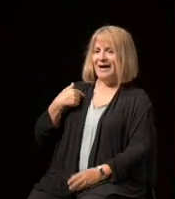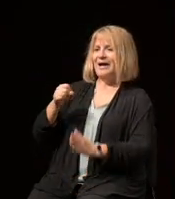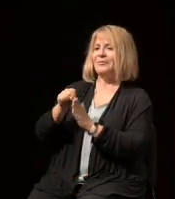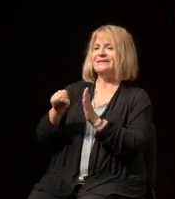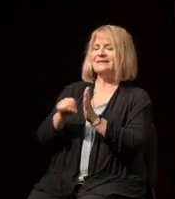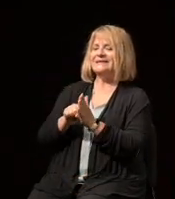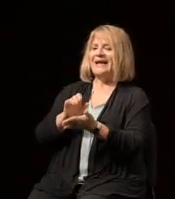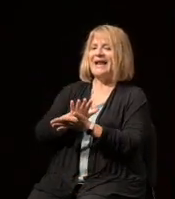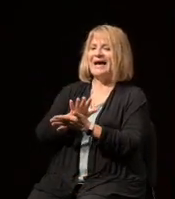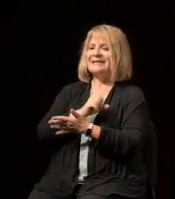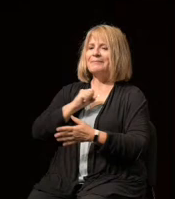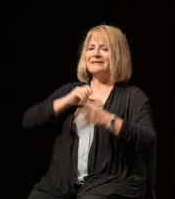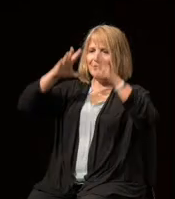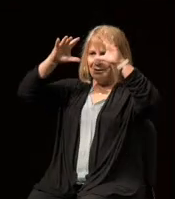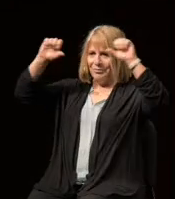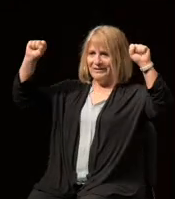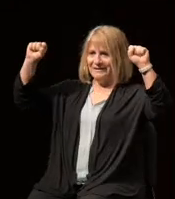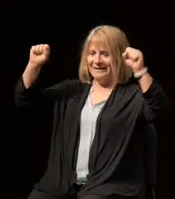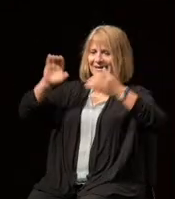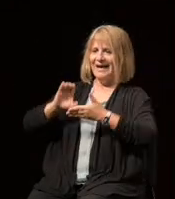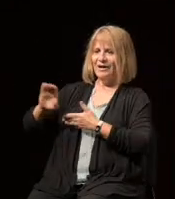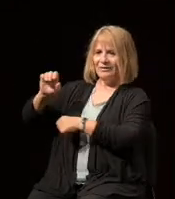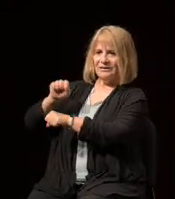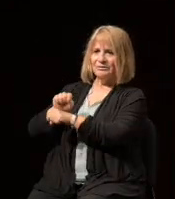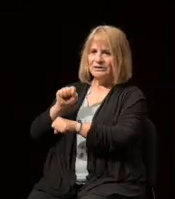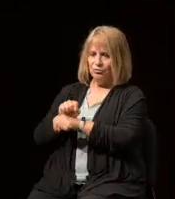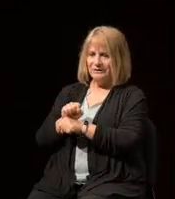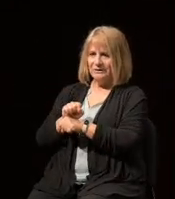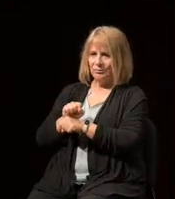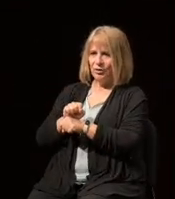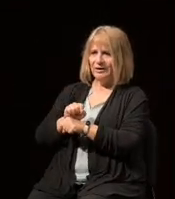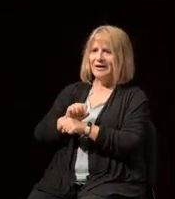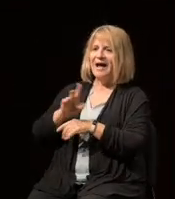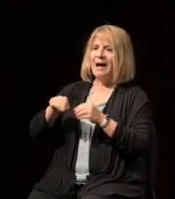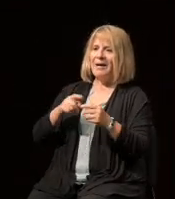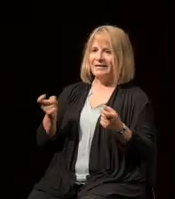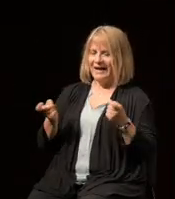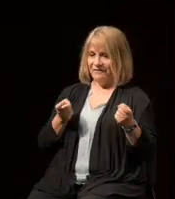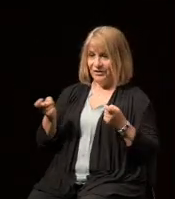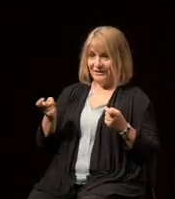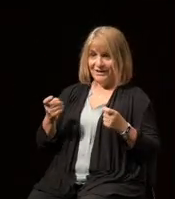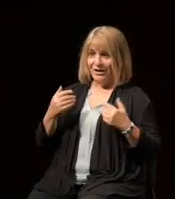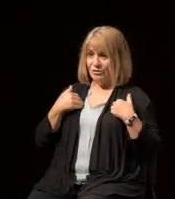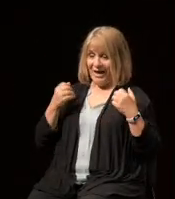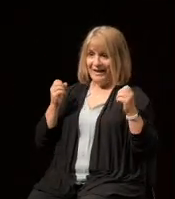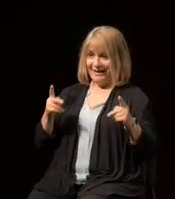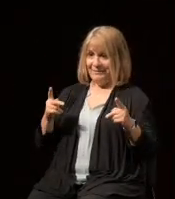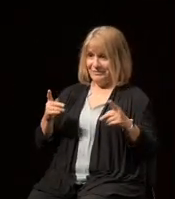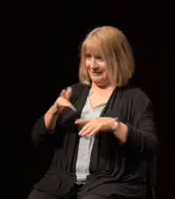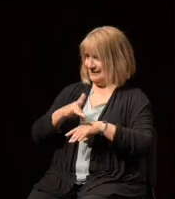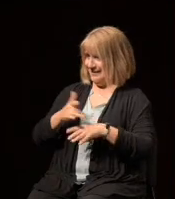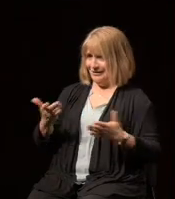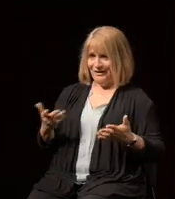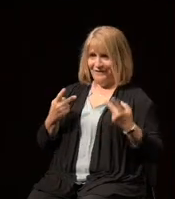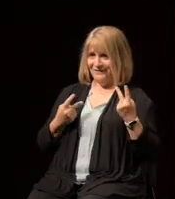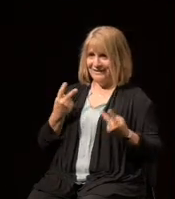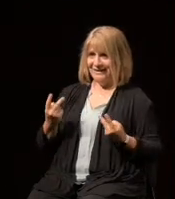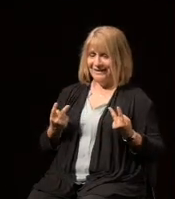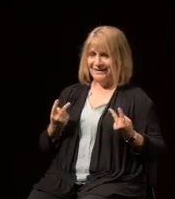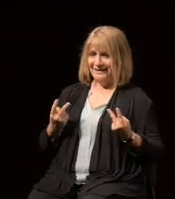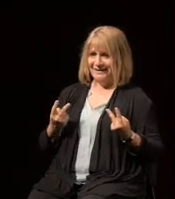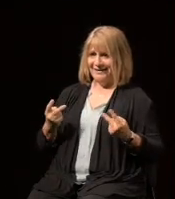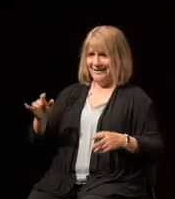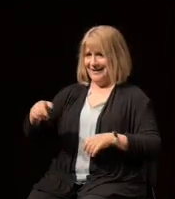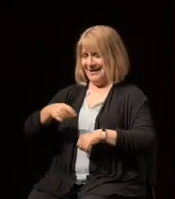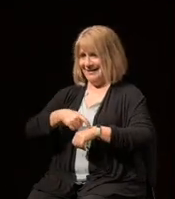President, and Cuesta was doing some work around governance. I had an opportunity to visit, and at that time